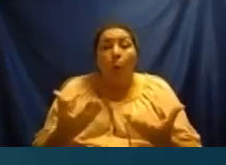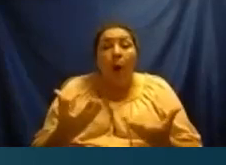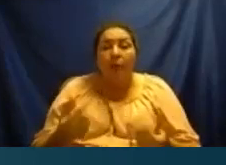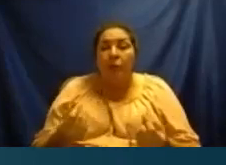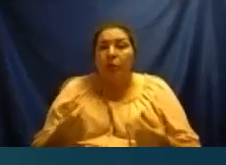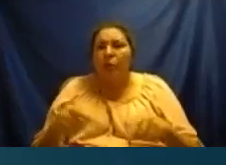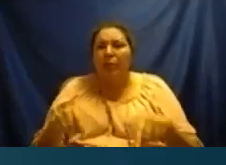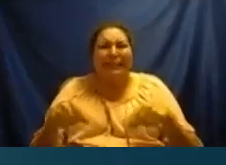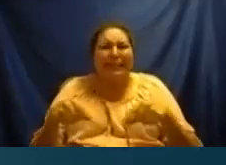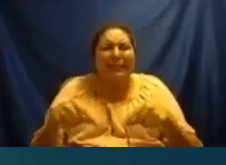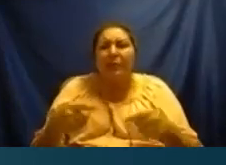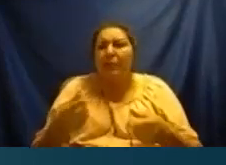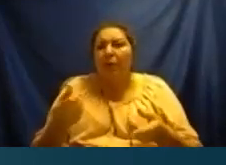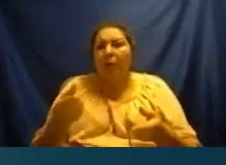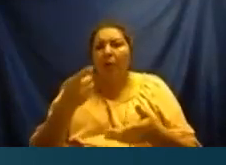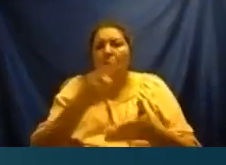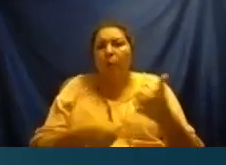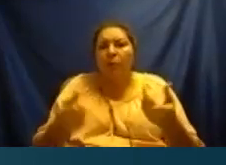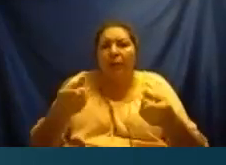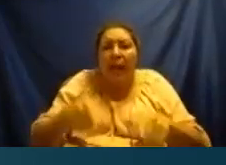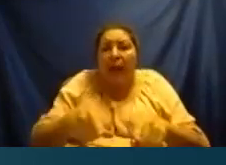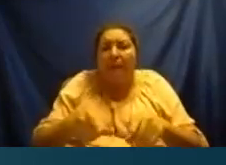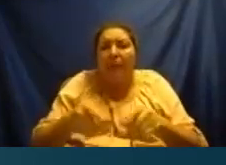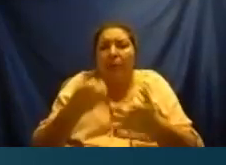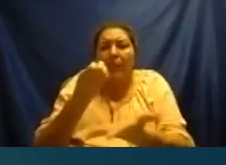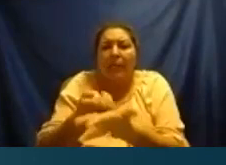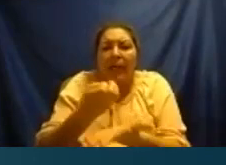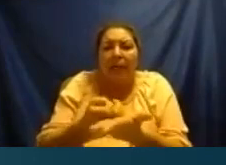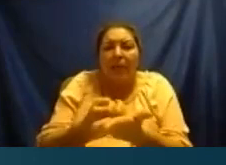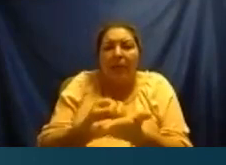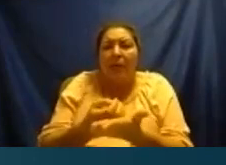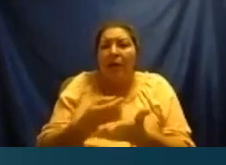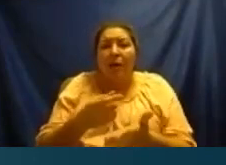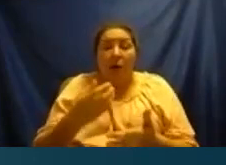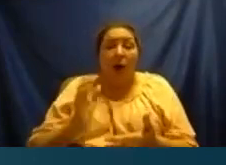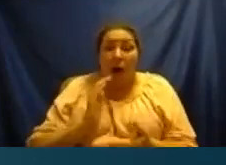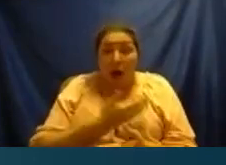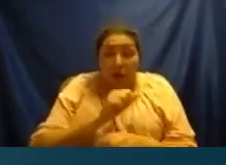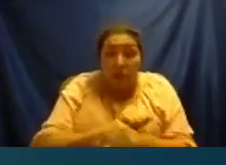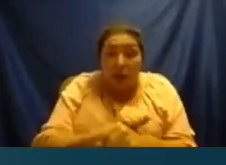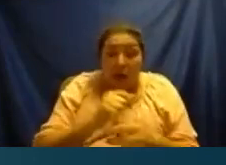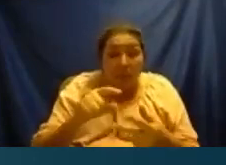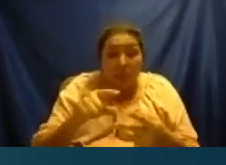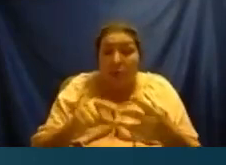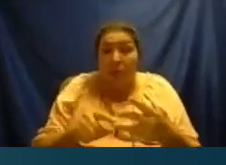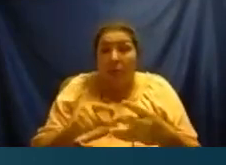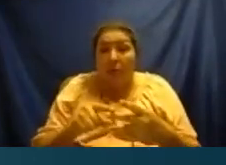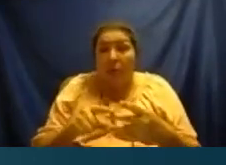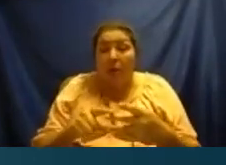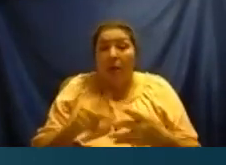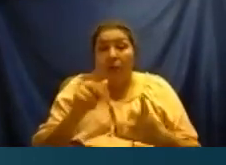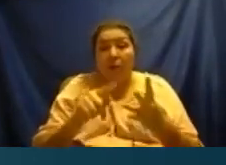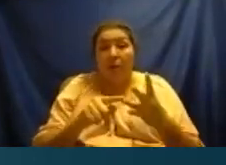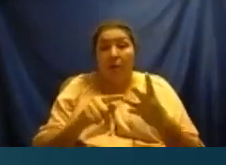anxious. What's going to happen with the economy? What's going to happen with our jobs? What's going to happen to those people that we know are